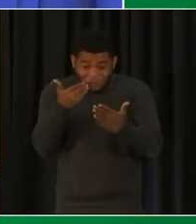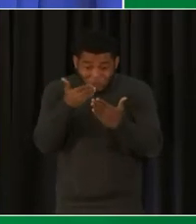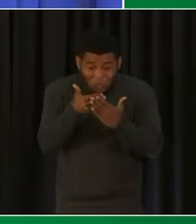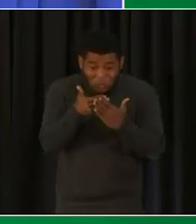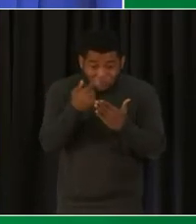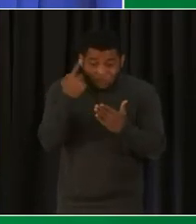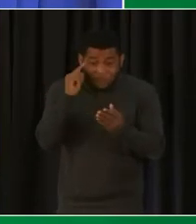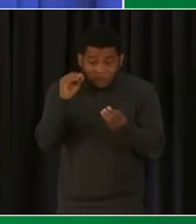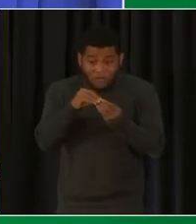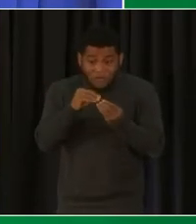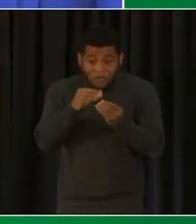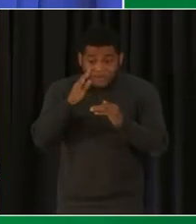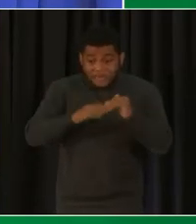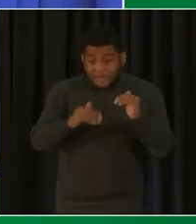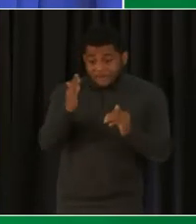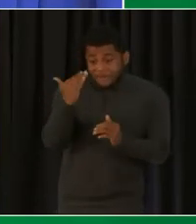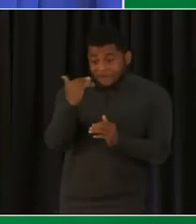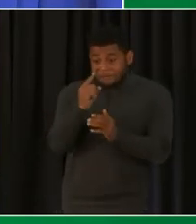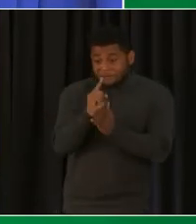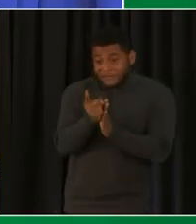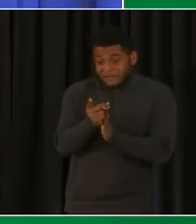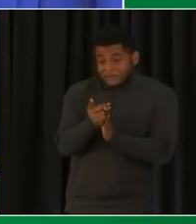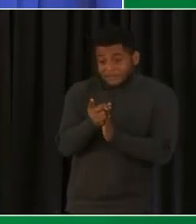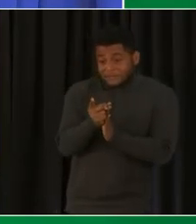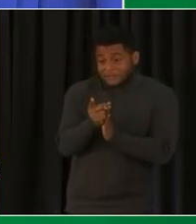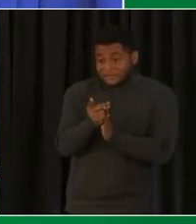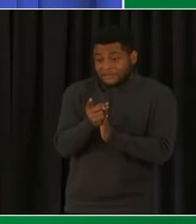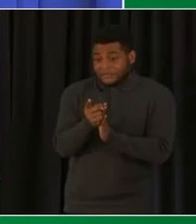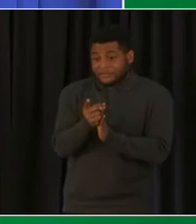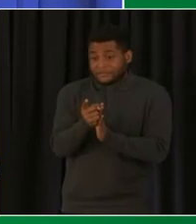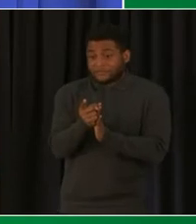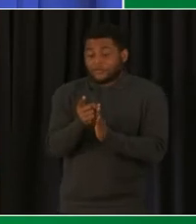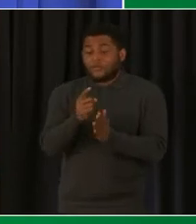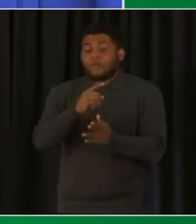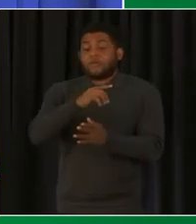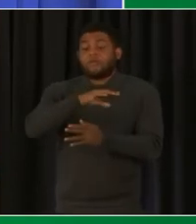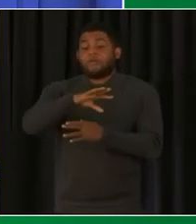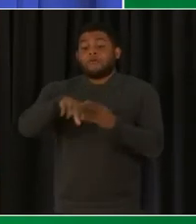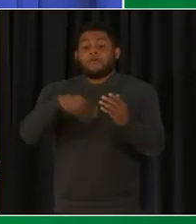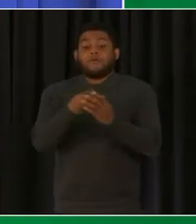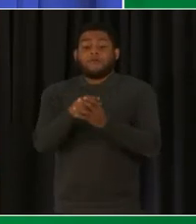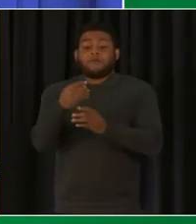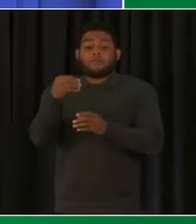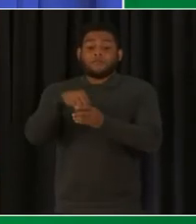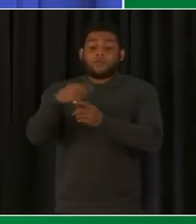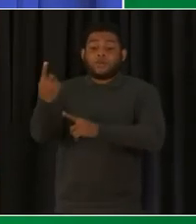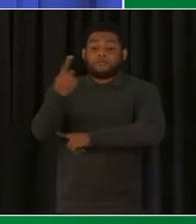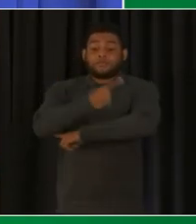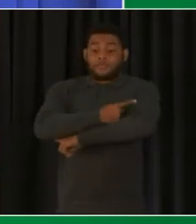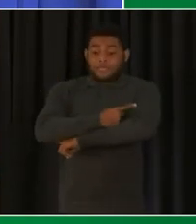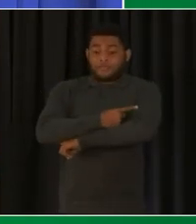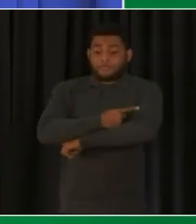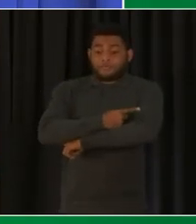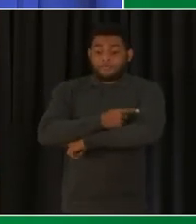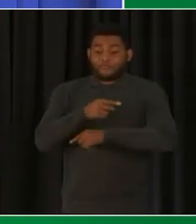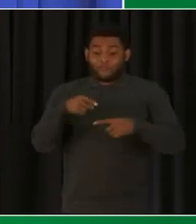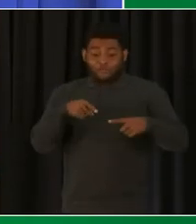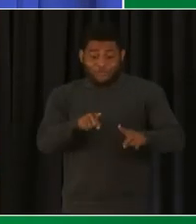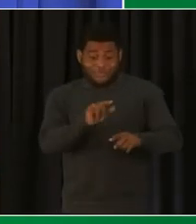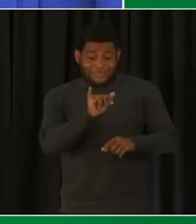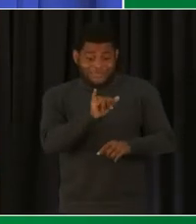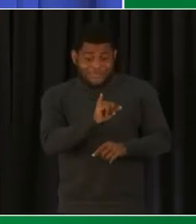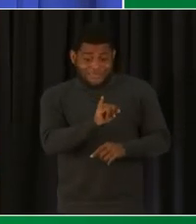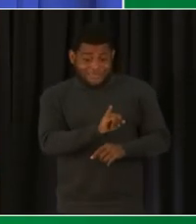distance for more than 15 cumulative minutes in a 24-hour period during the person's